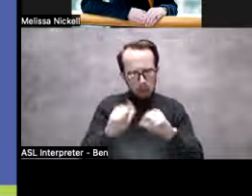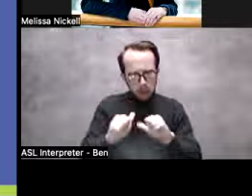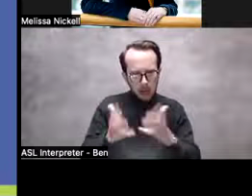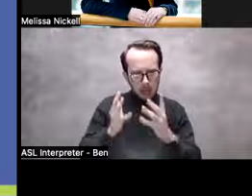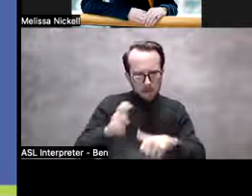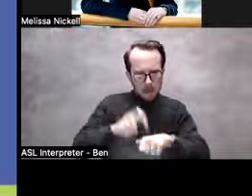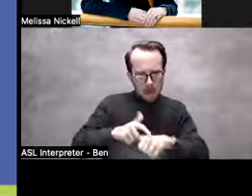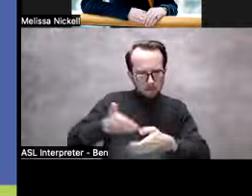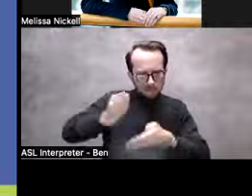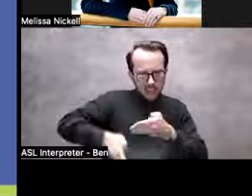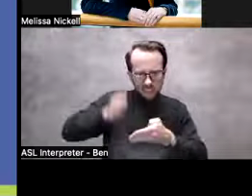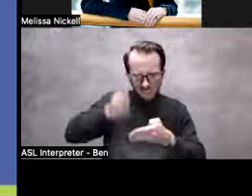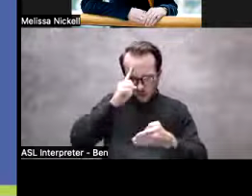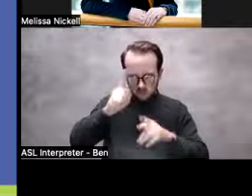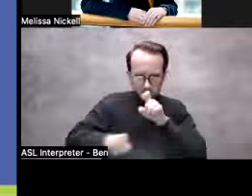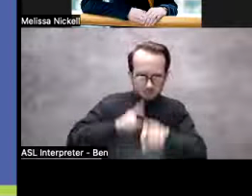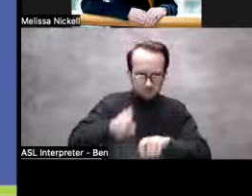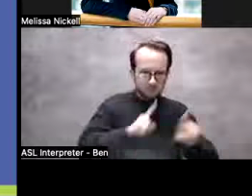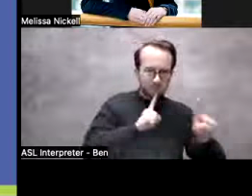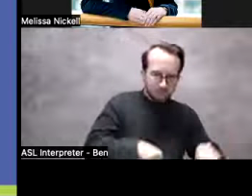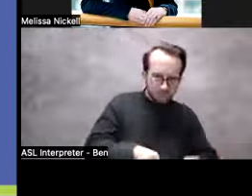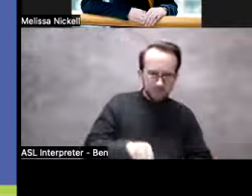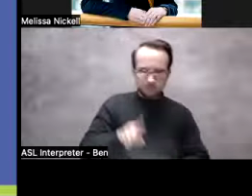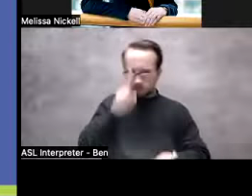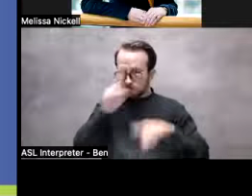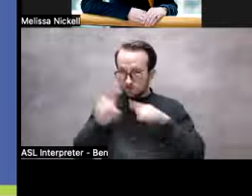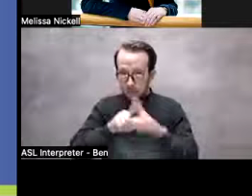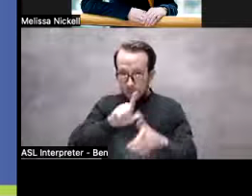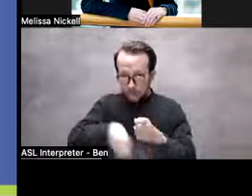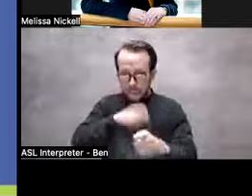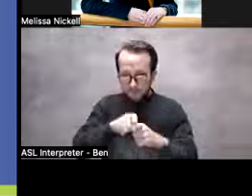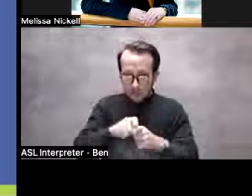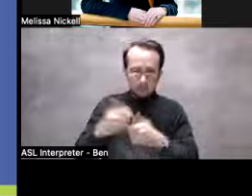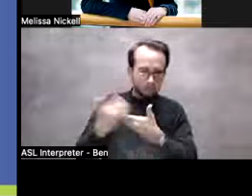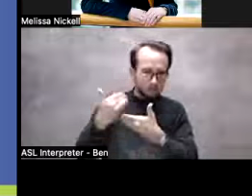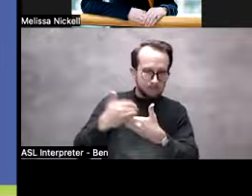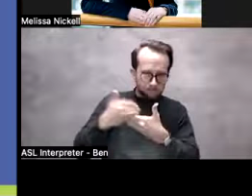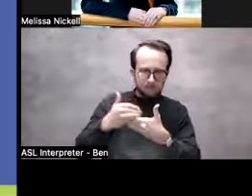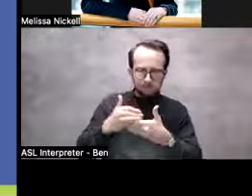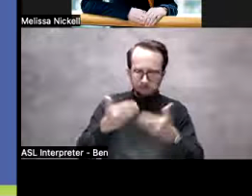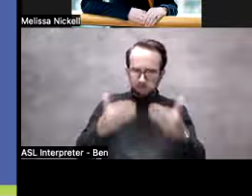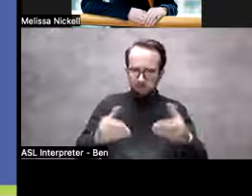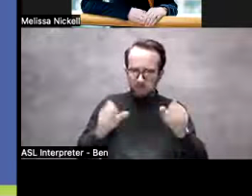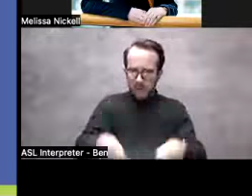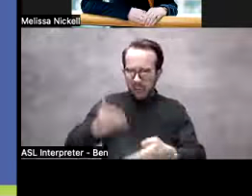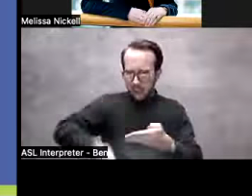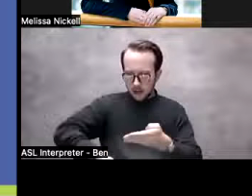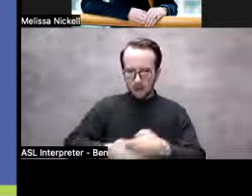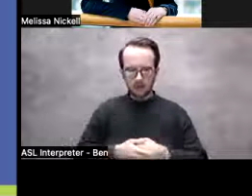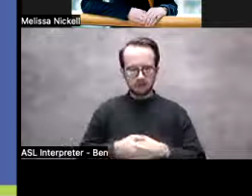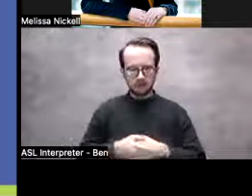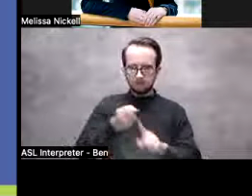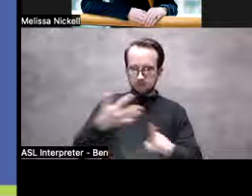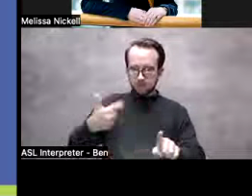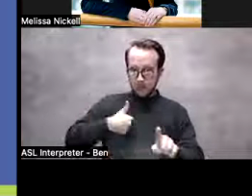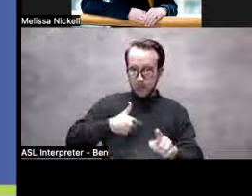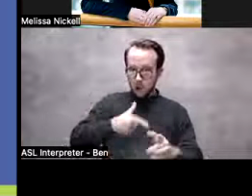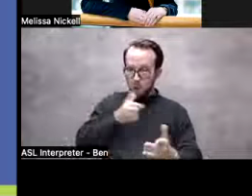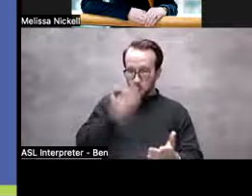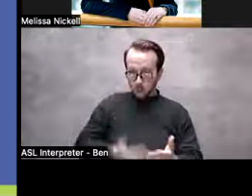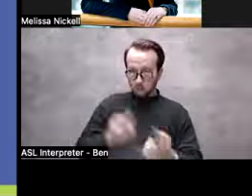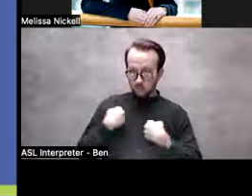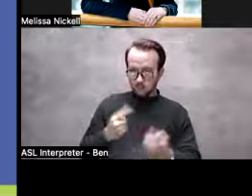Q&A so that if there's any specific questions that you have, we can answer them. Just to tell you a little bit more about myself, I've been here at University of Kentucky for